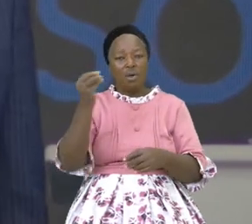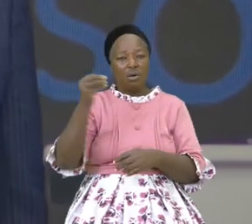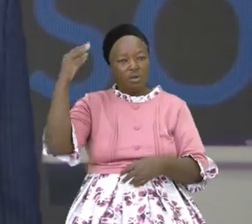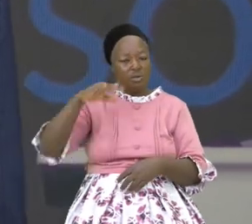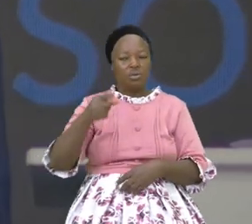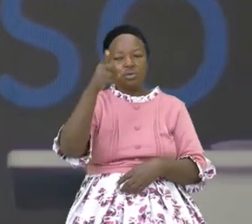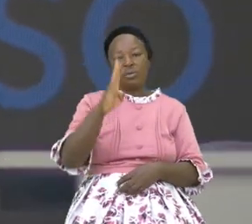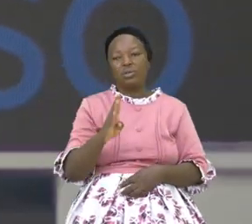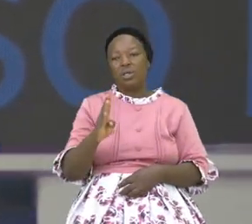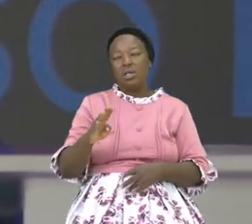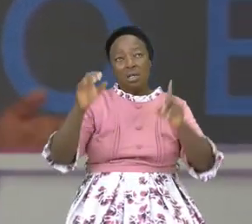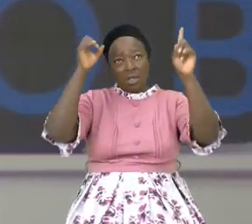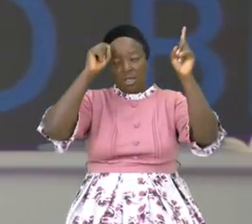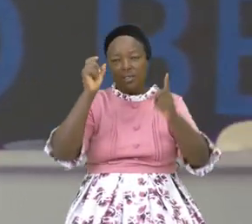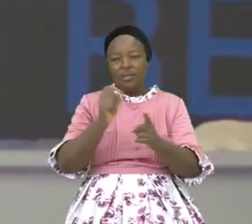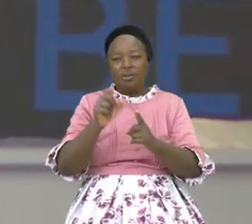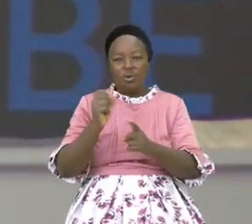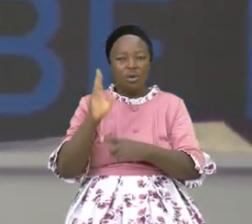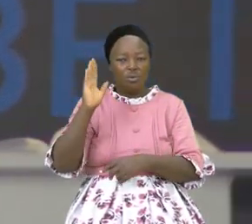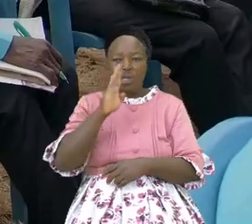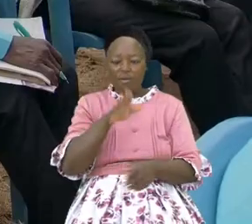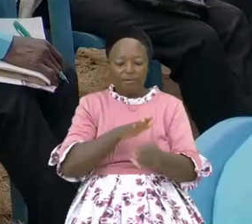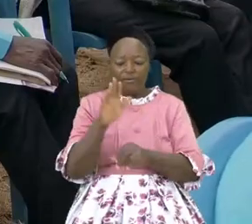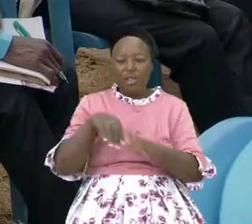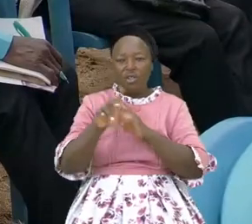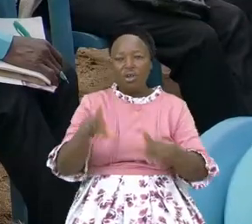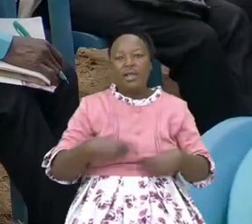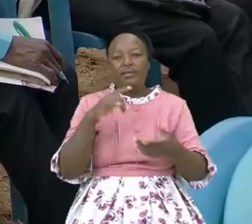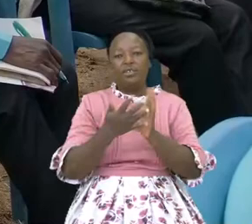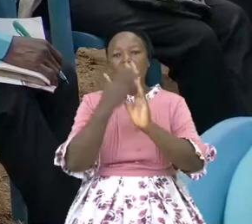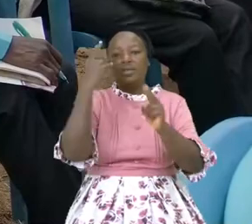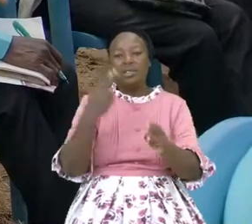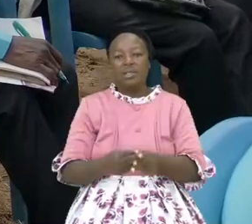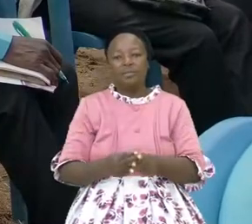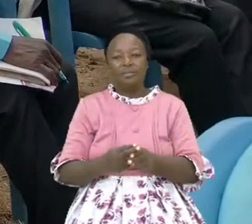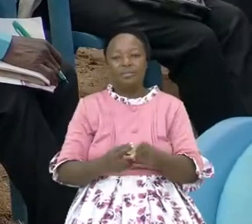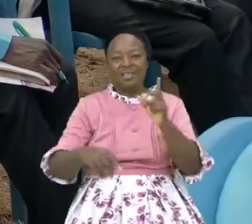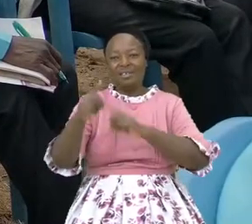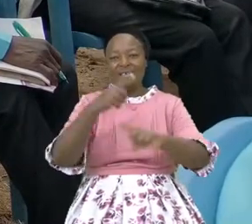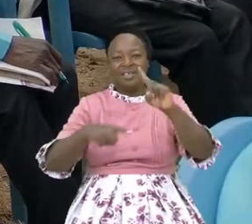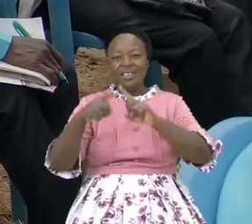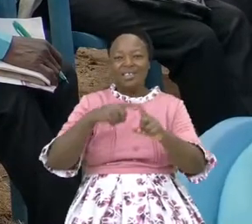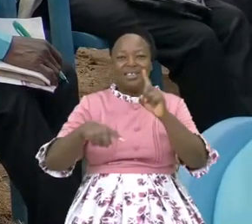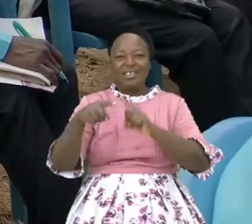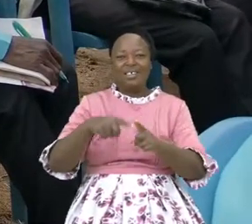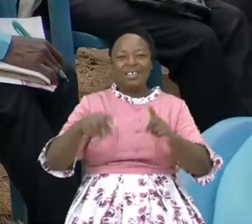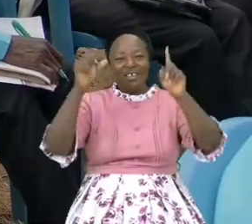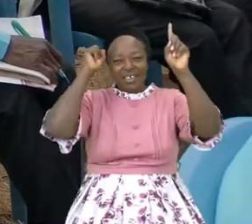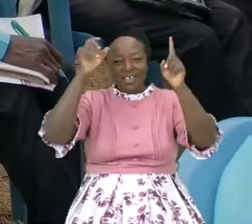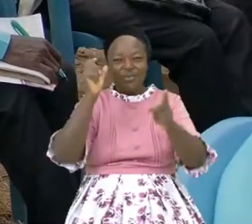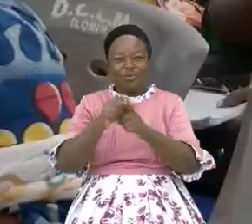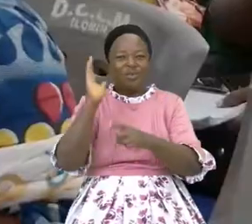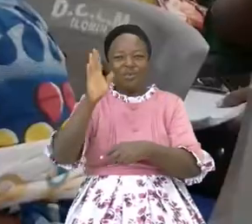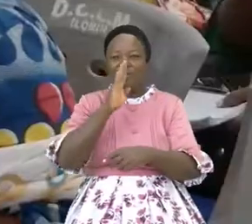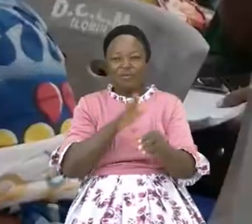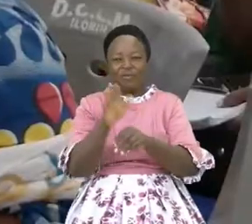God. His word will be fulfilled in your life. His word will be fulfilled in my life.